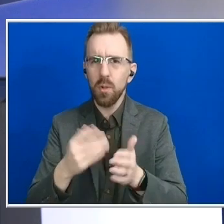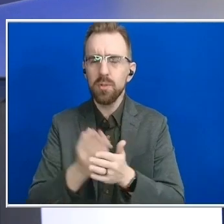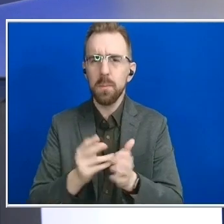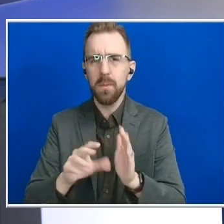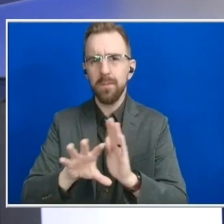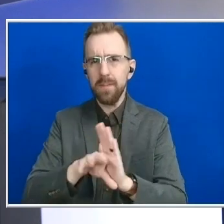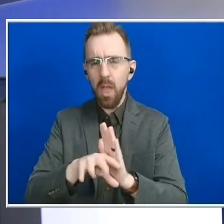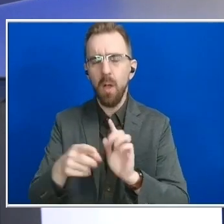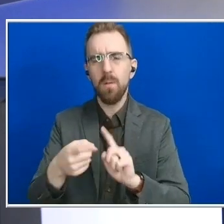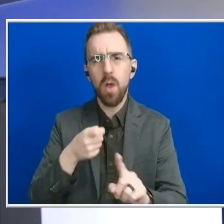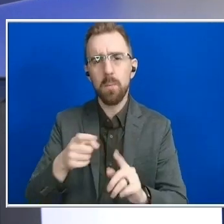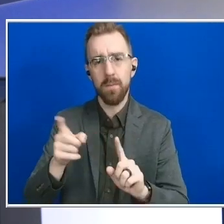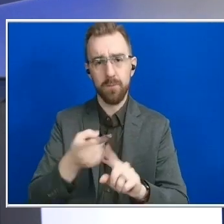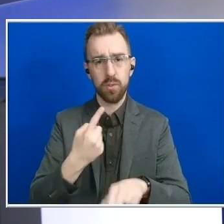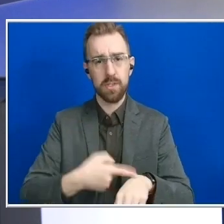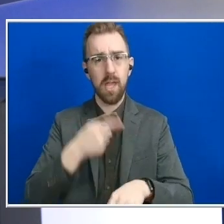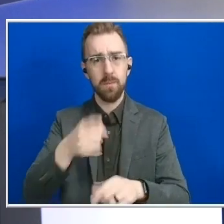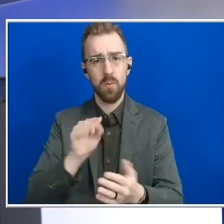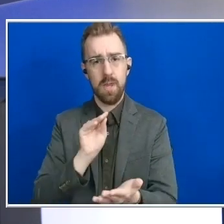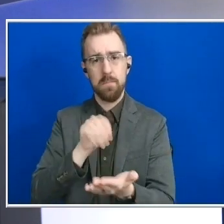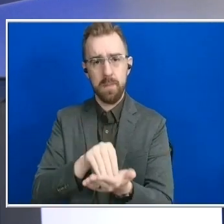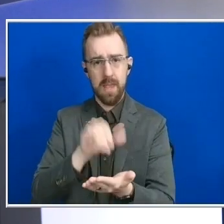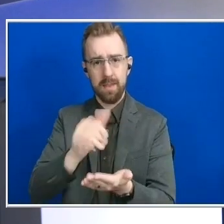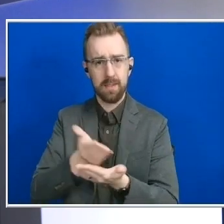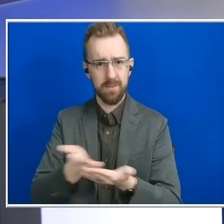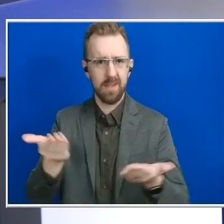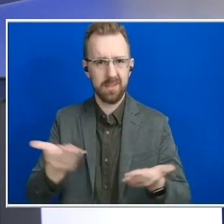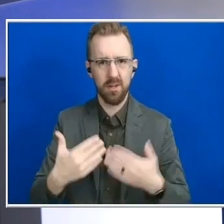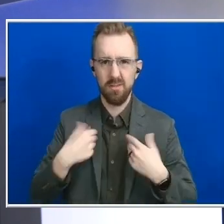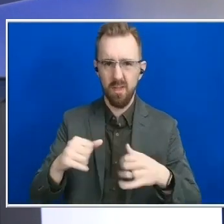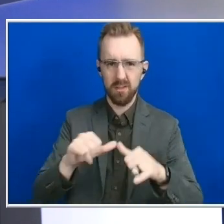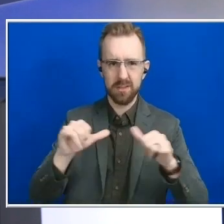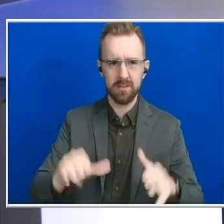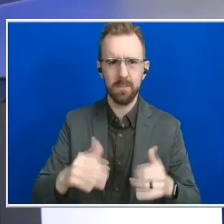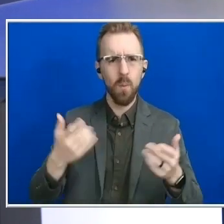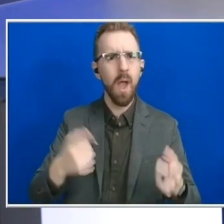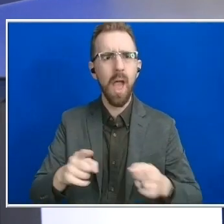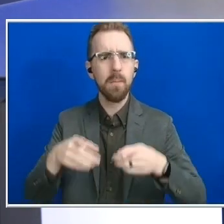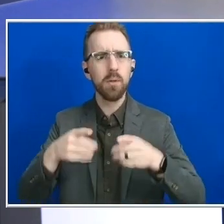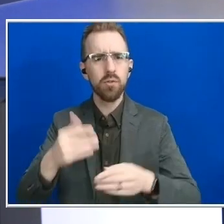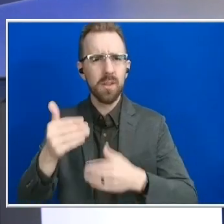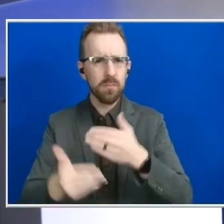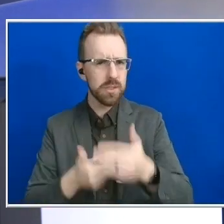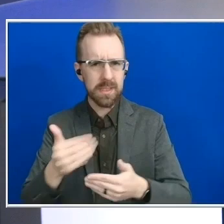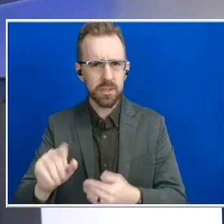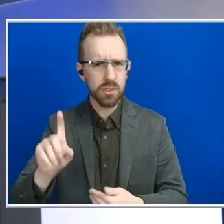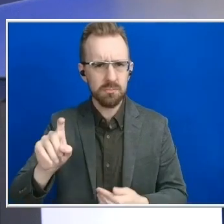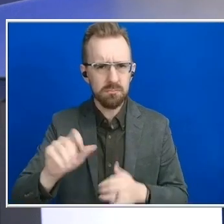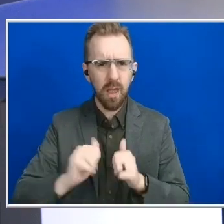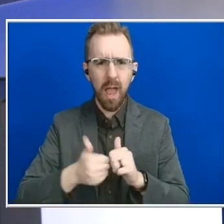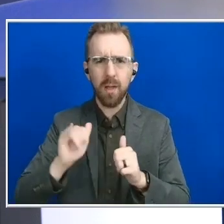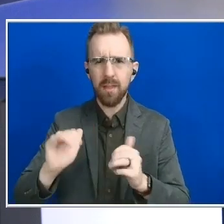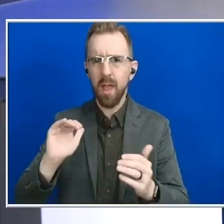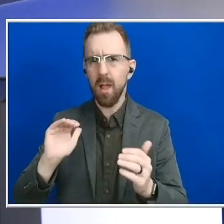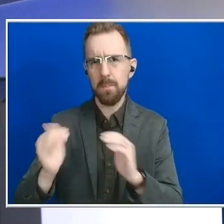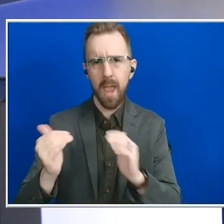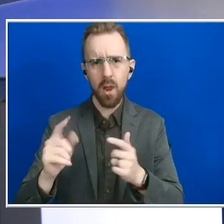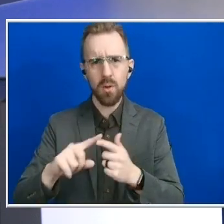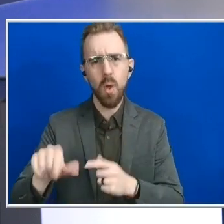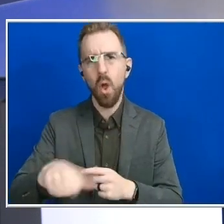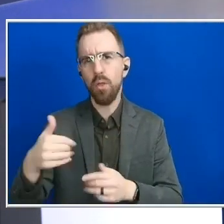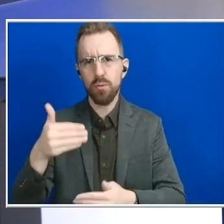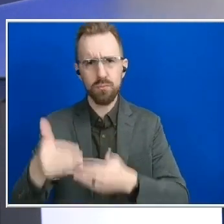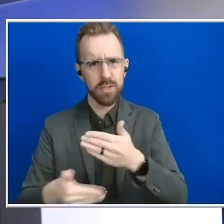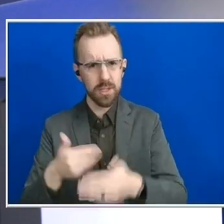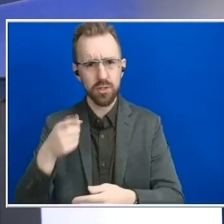first time that you implanted this device here at the health system. What happens during the procedure? How does it compare to other procedures that you